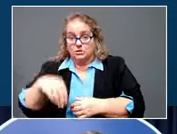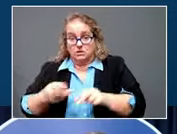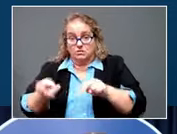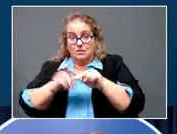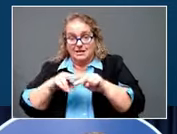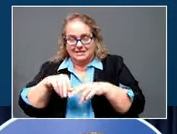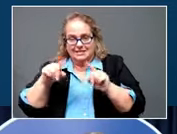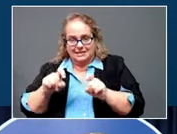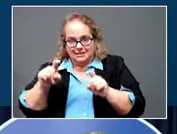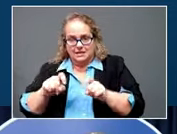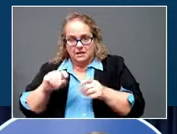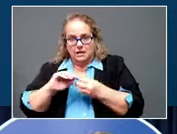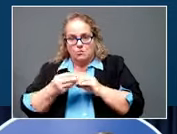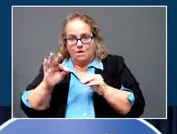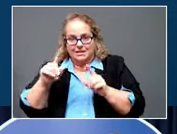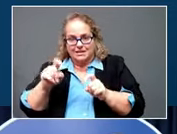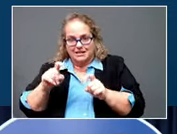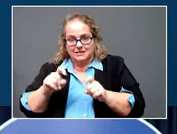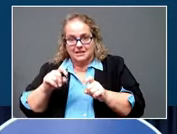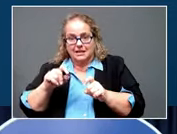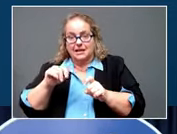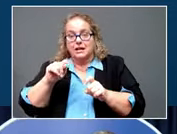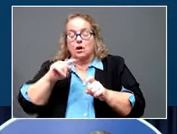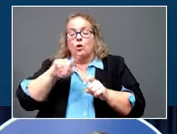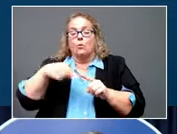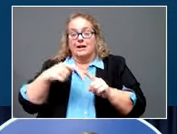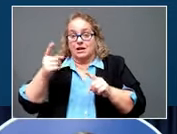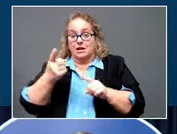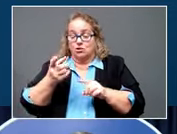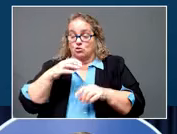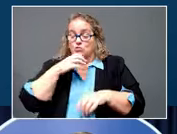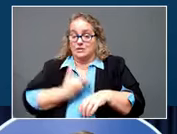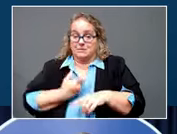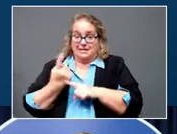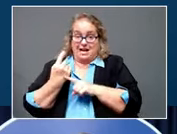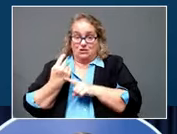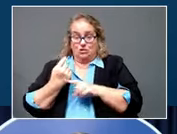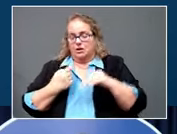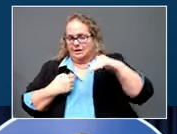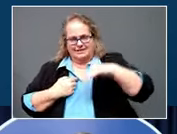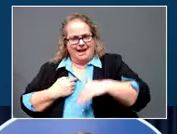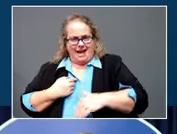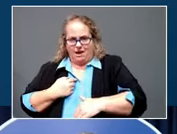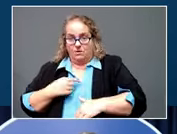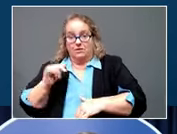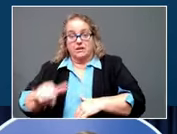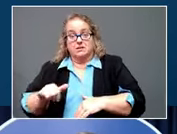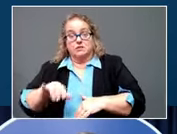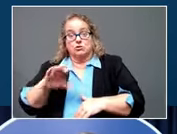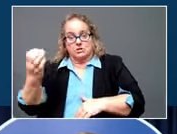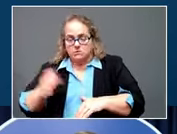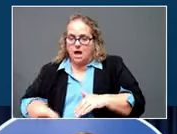number of tests. That went down significantly at Christmas last year around holidays. This is the first one where it went up. So people really seem to be heeding